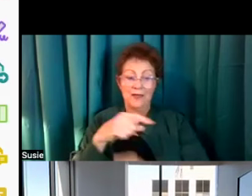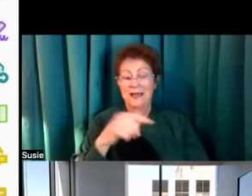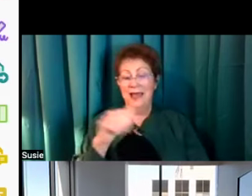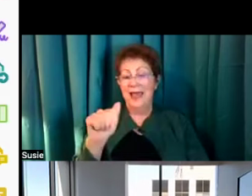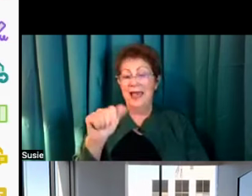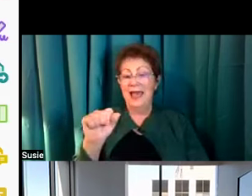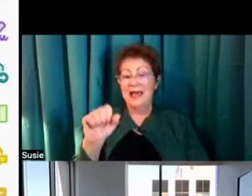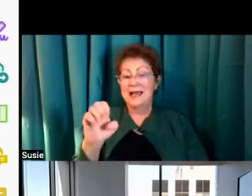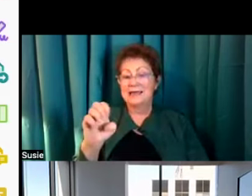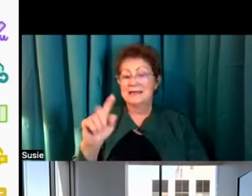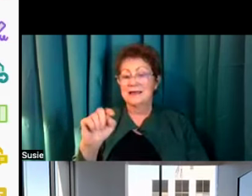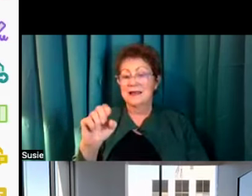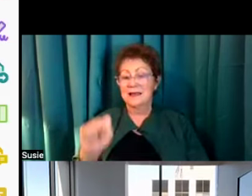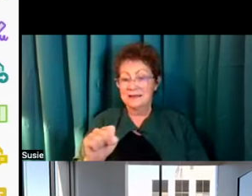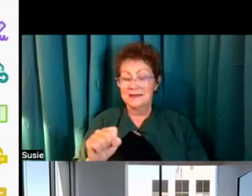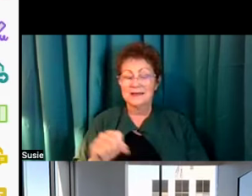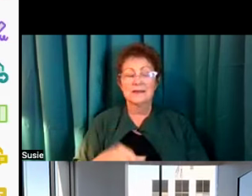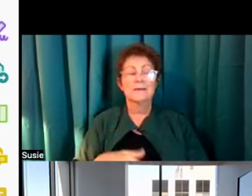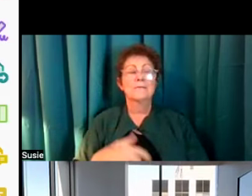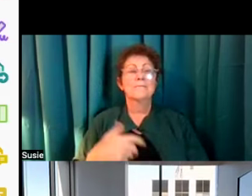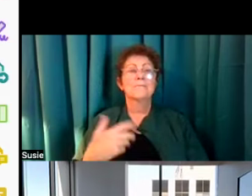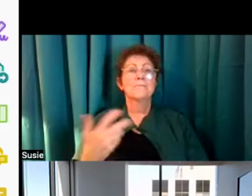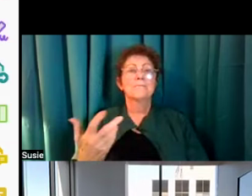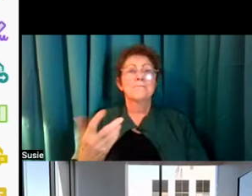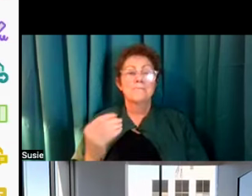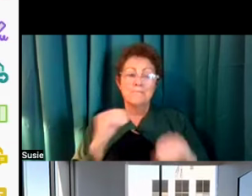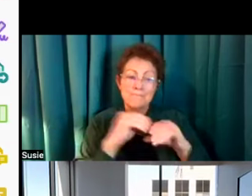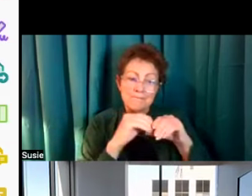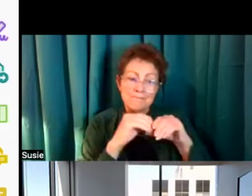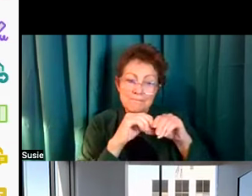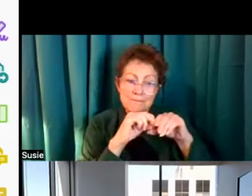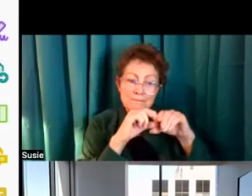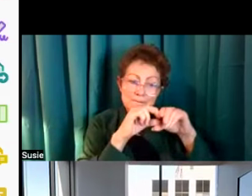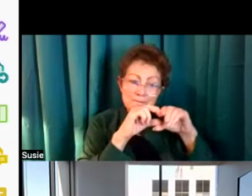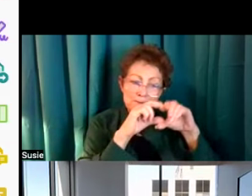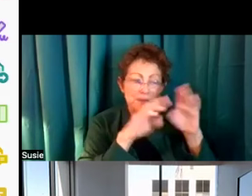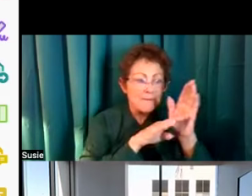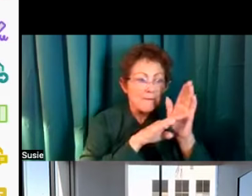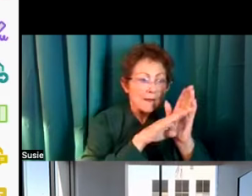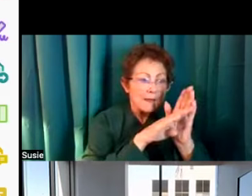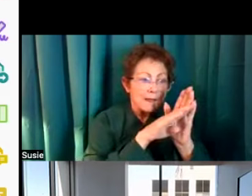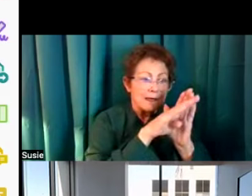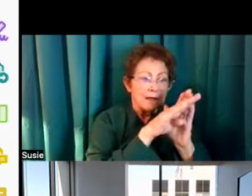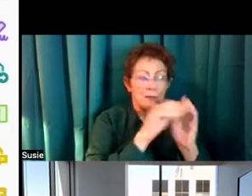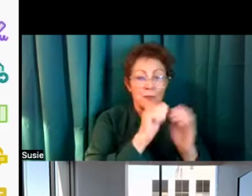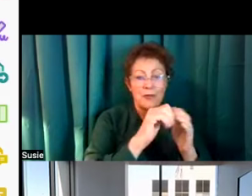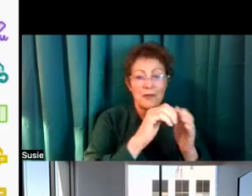that have been, incubated, developed, whatever you want to say, with tax exempt